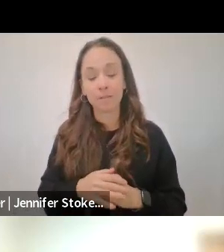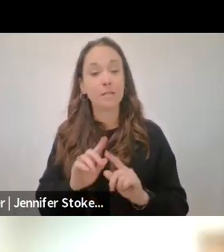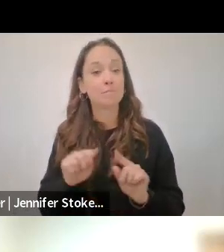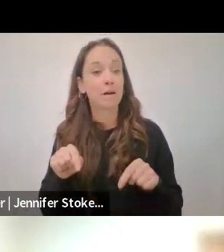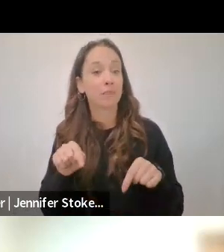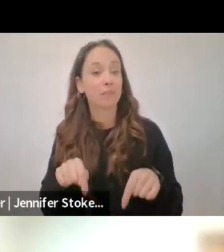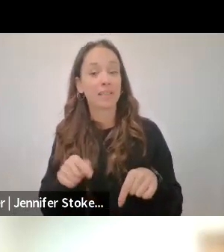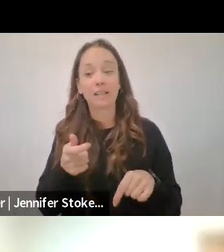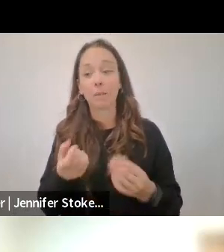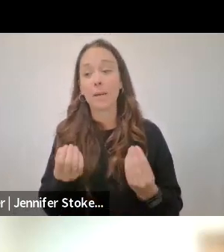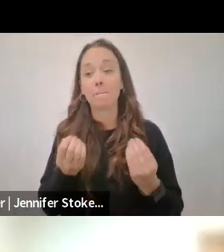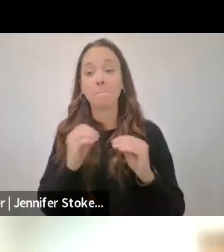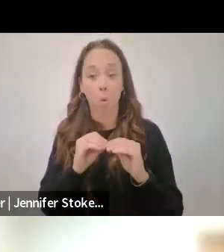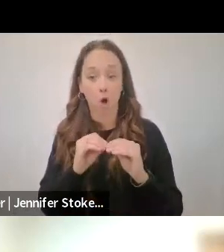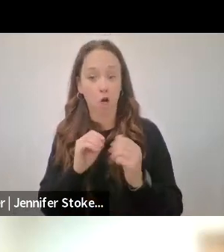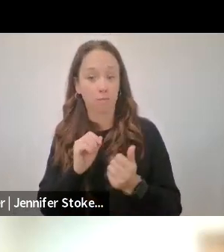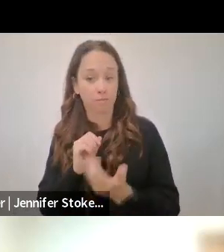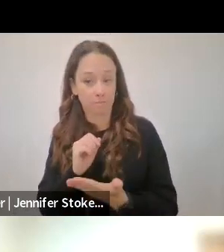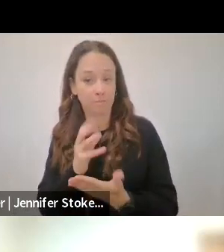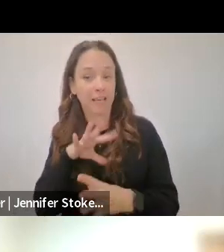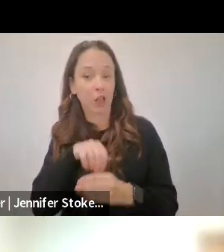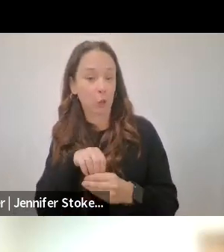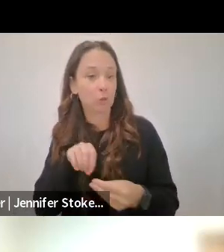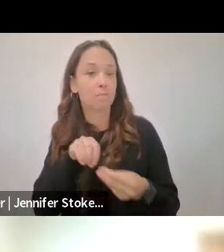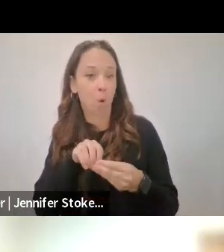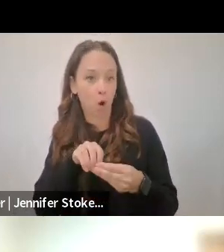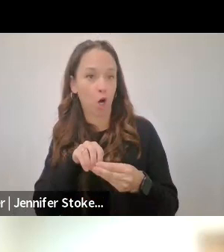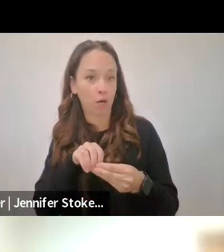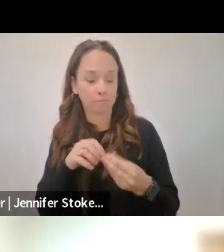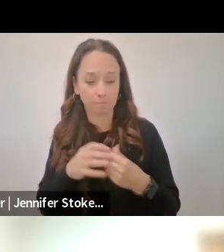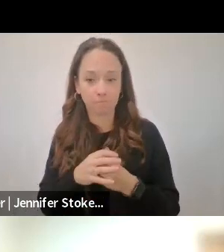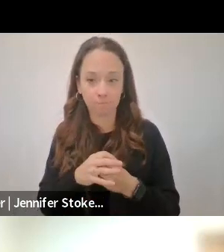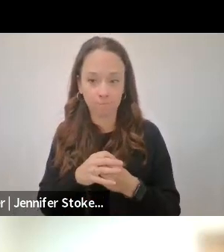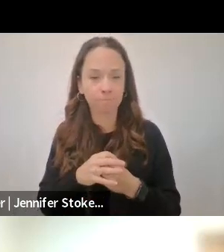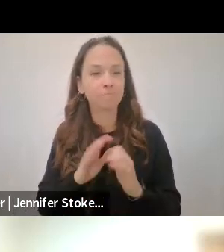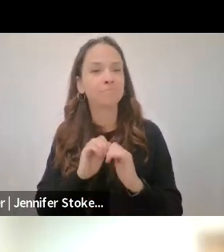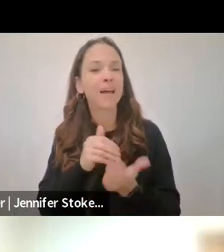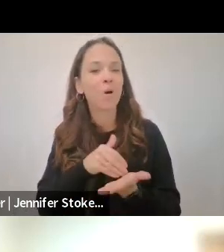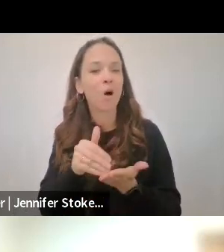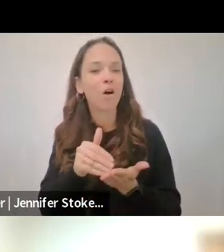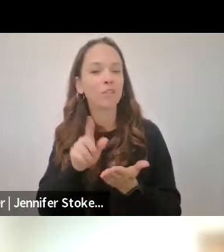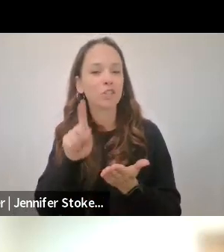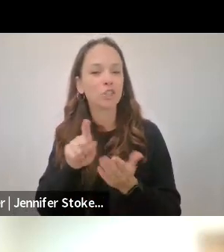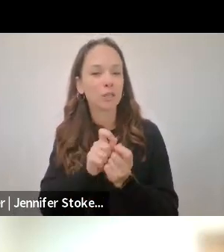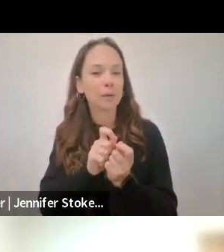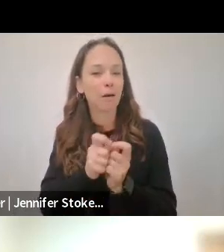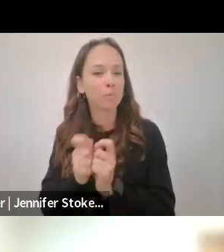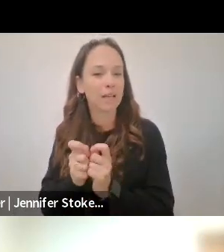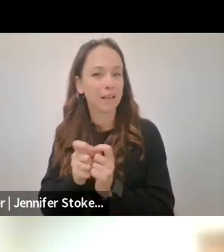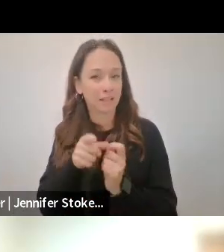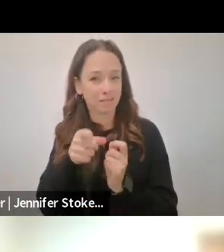is a little bit more and includes much more. How often should it be updated? Darcy, do you want to touch on that